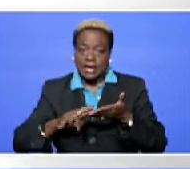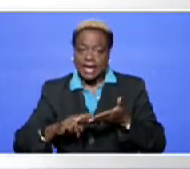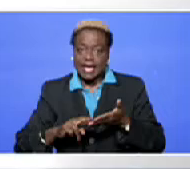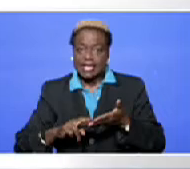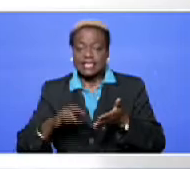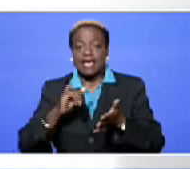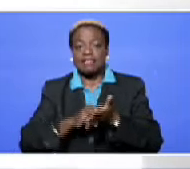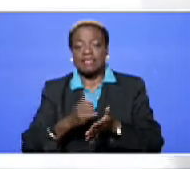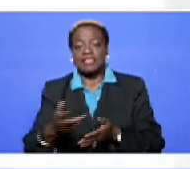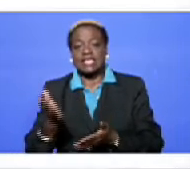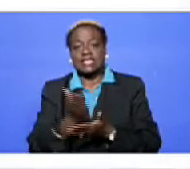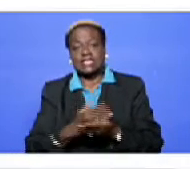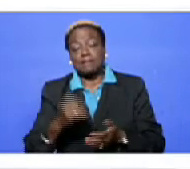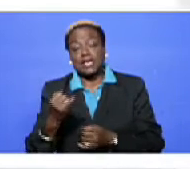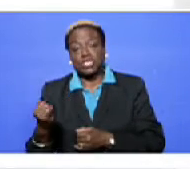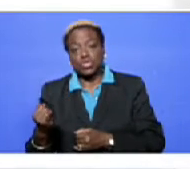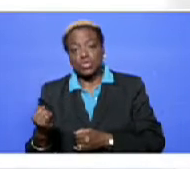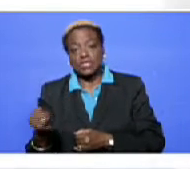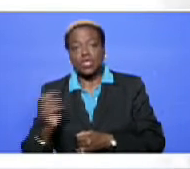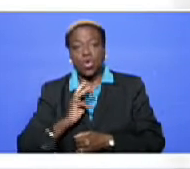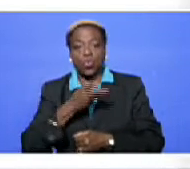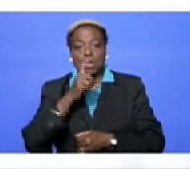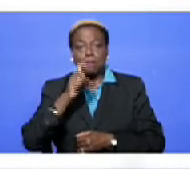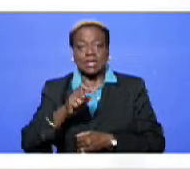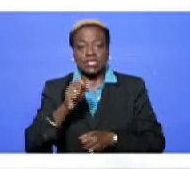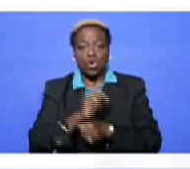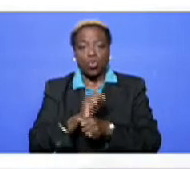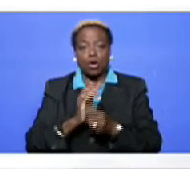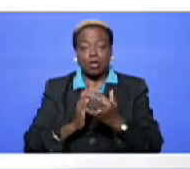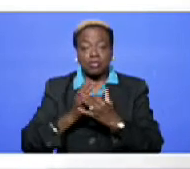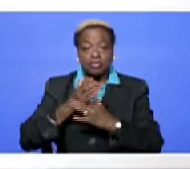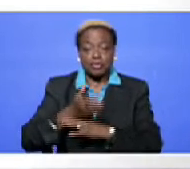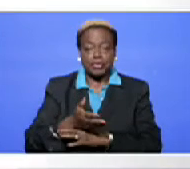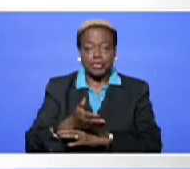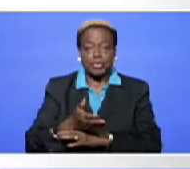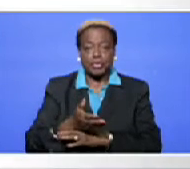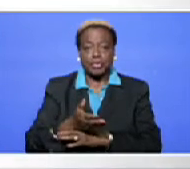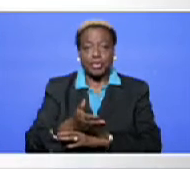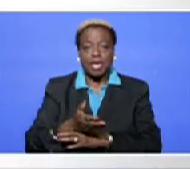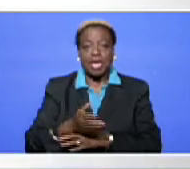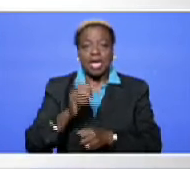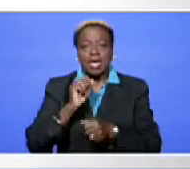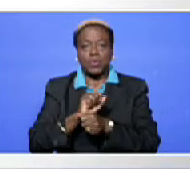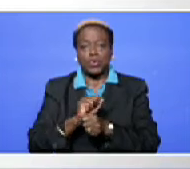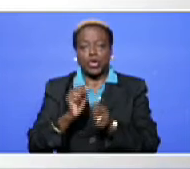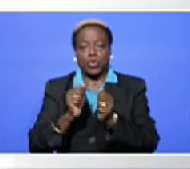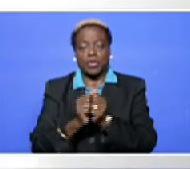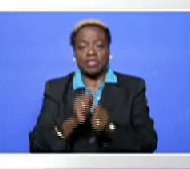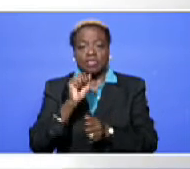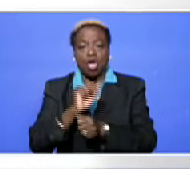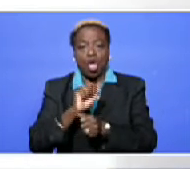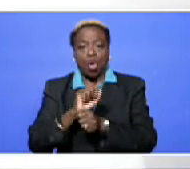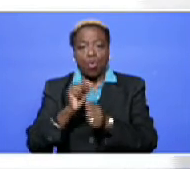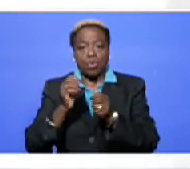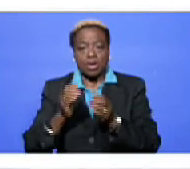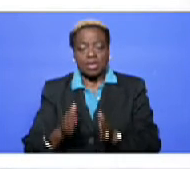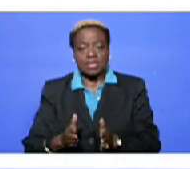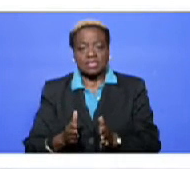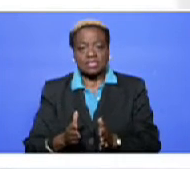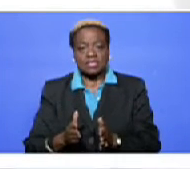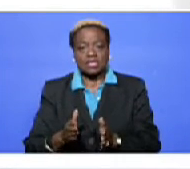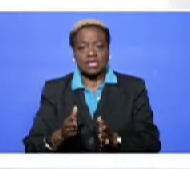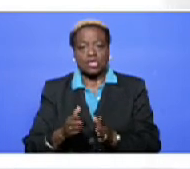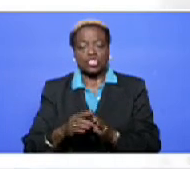some issues that we've had to work through, as well as working with the importers and the brokers on their side to adapt